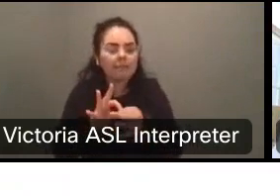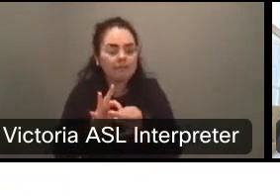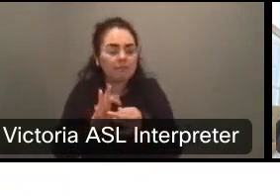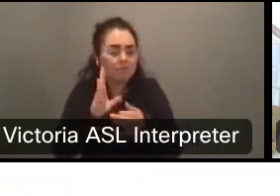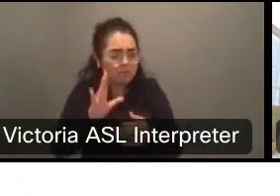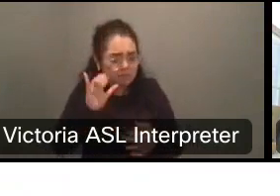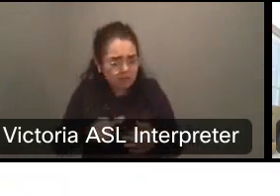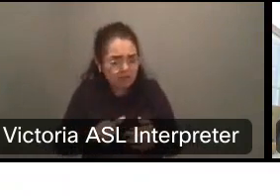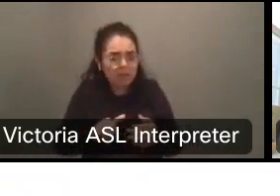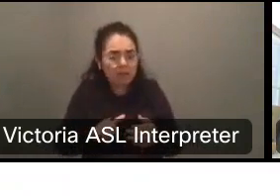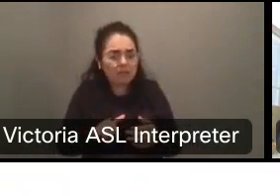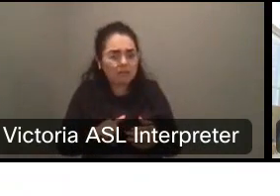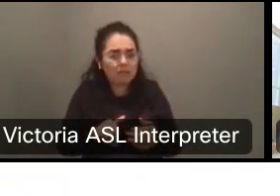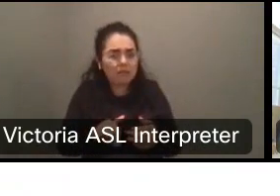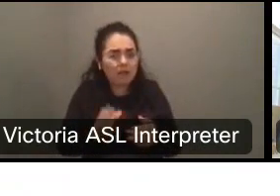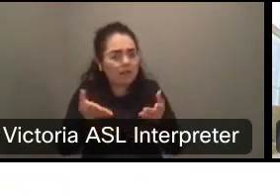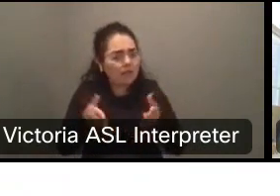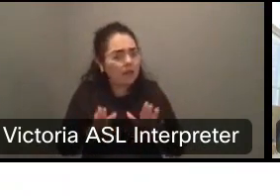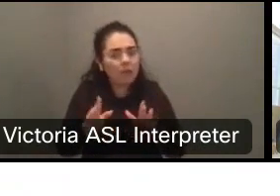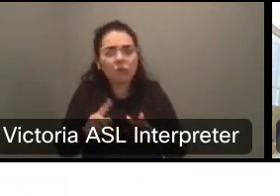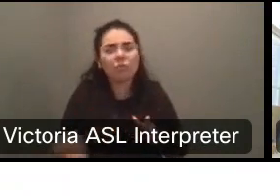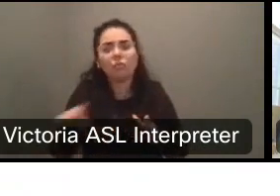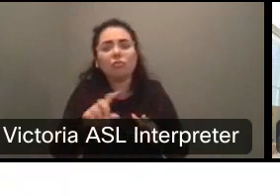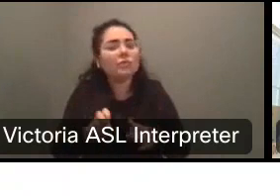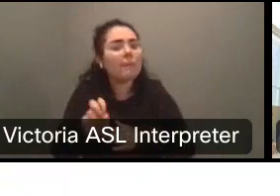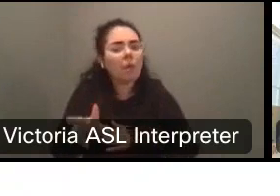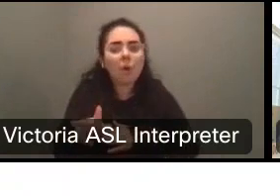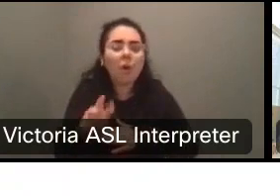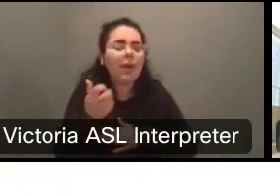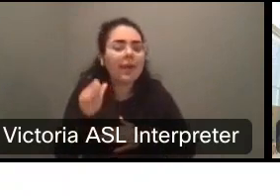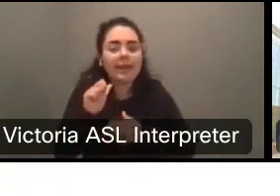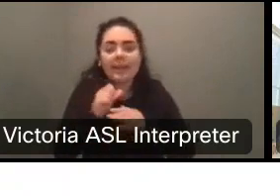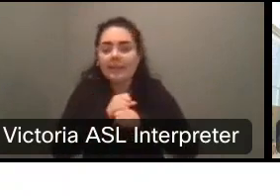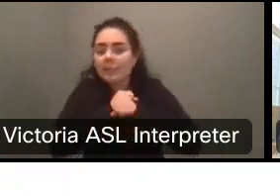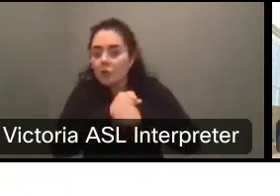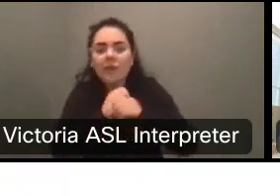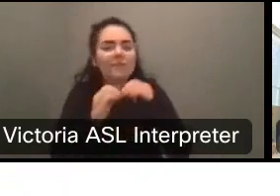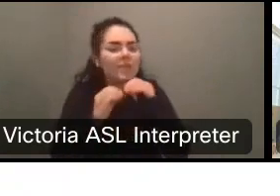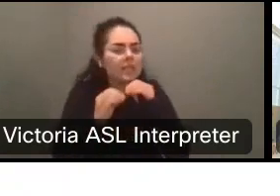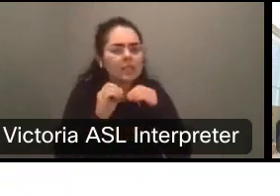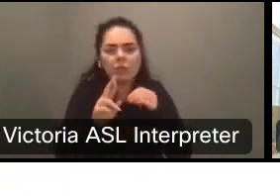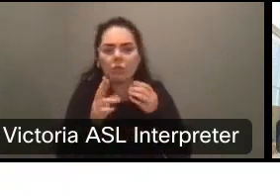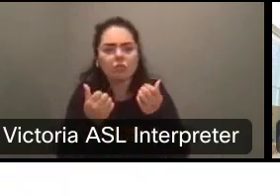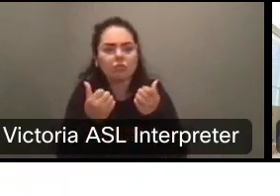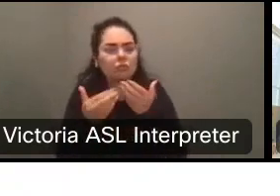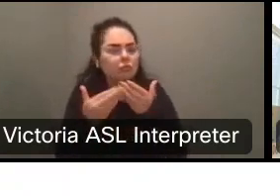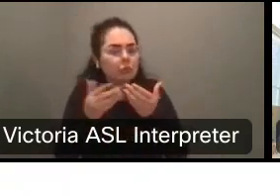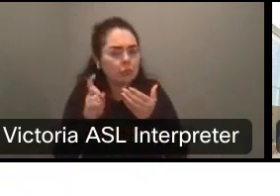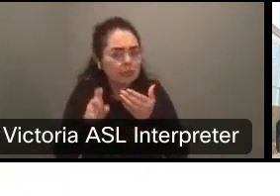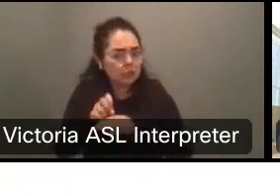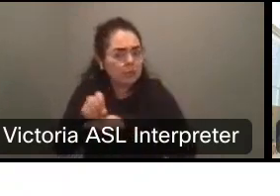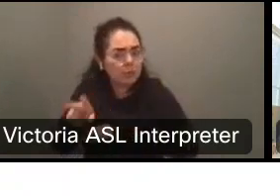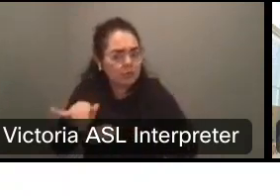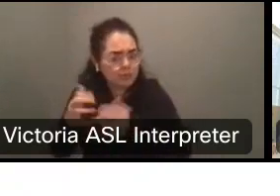will these tools allow you to deploy any security fix or whatever you need to deploy to those machines, or